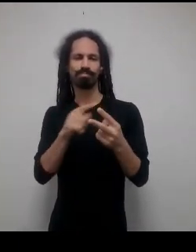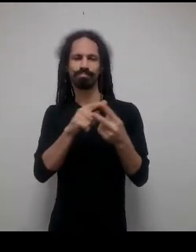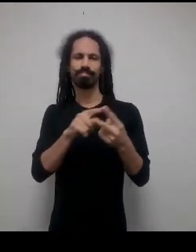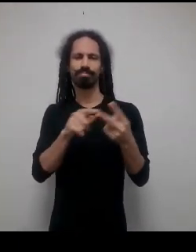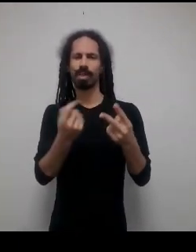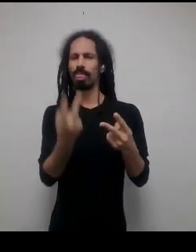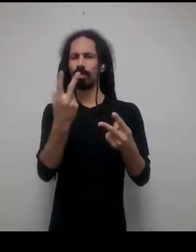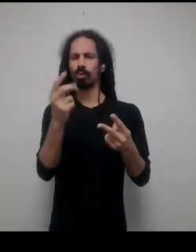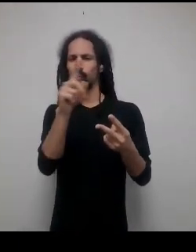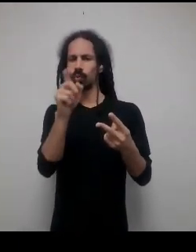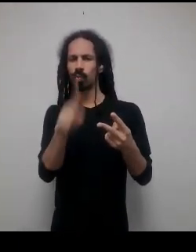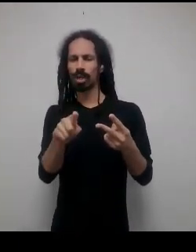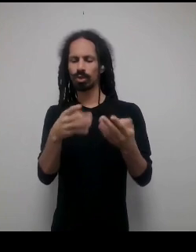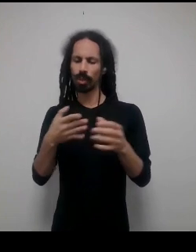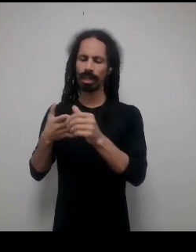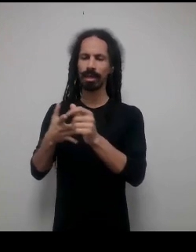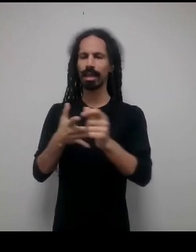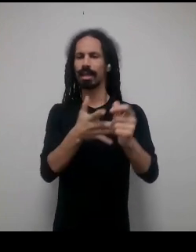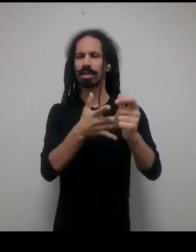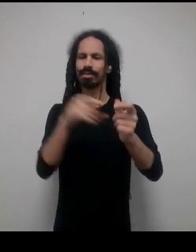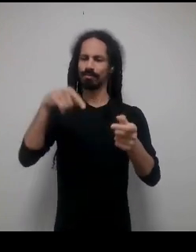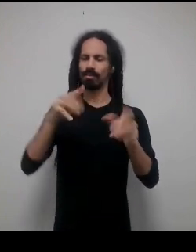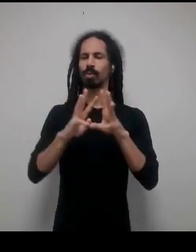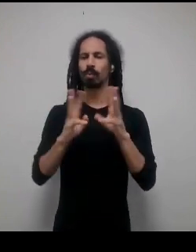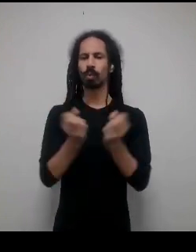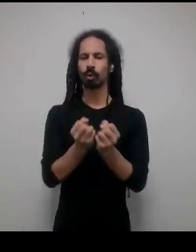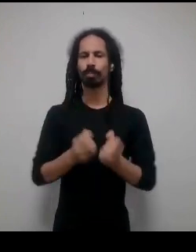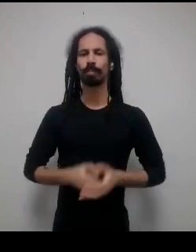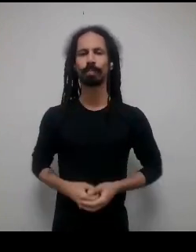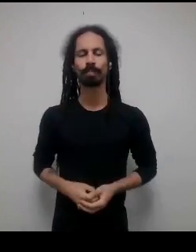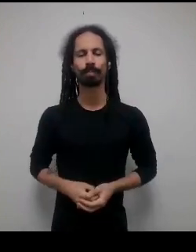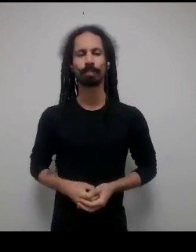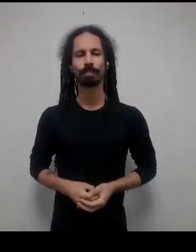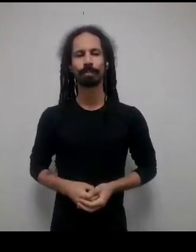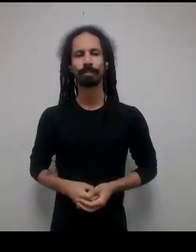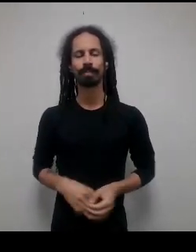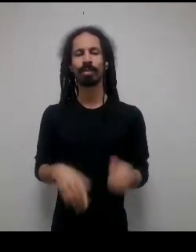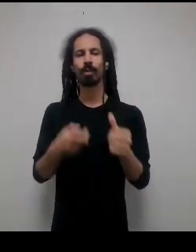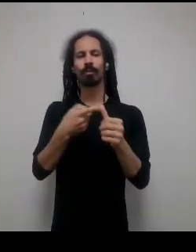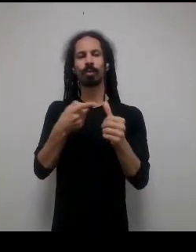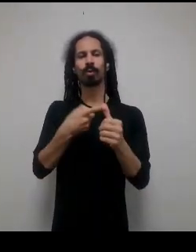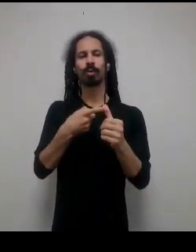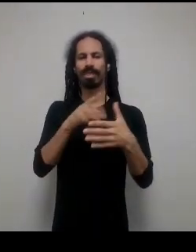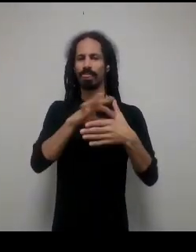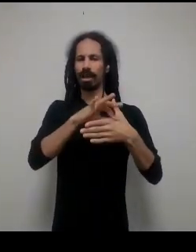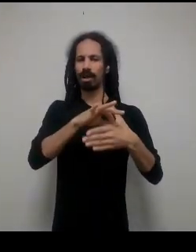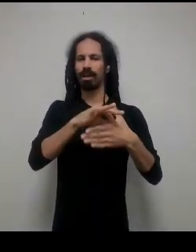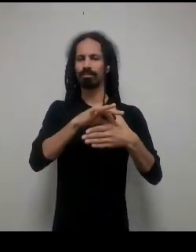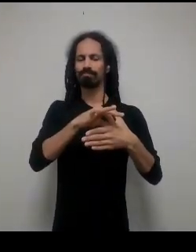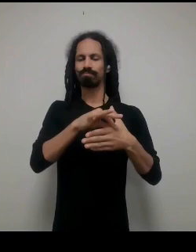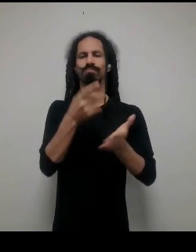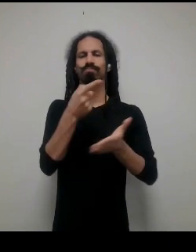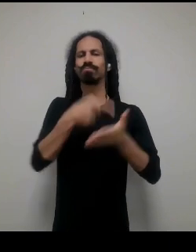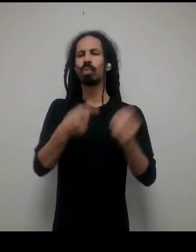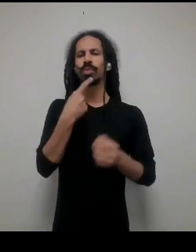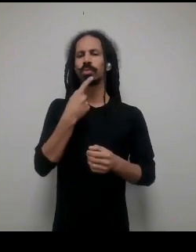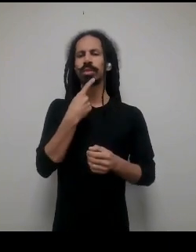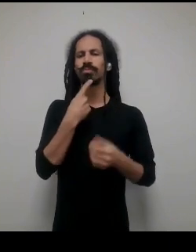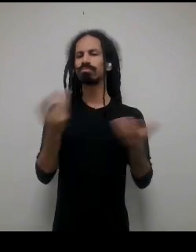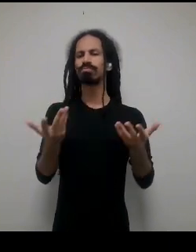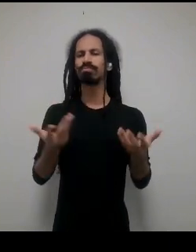guiding questions for this presentation. So firstly, content, what will you say?